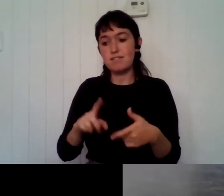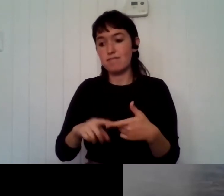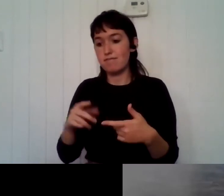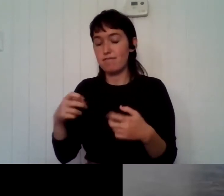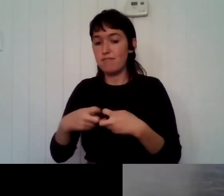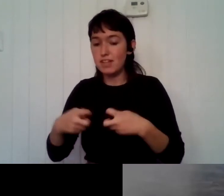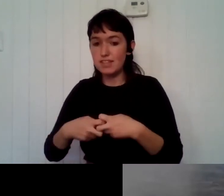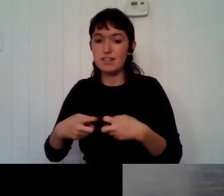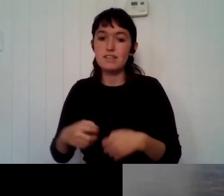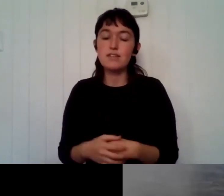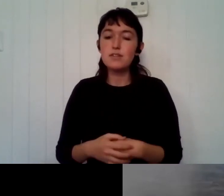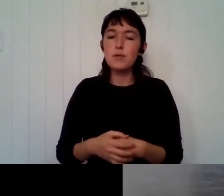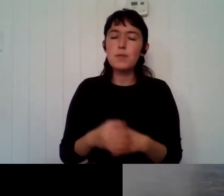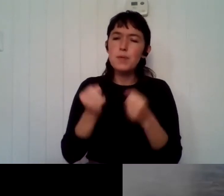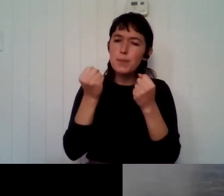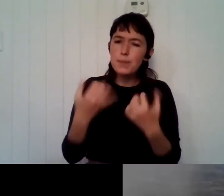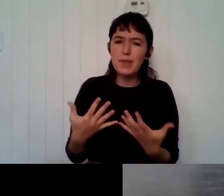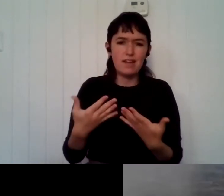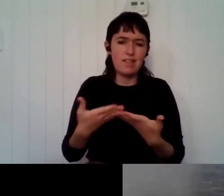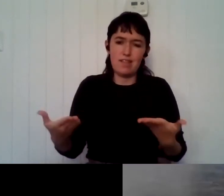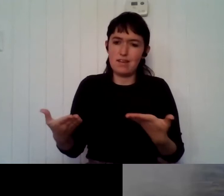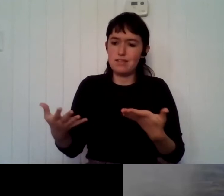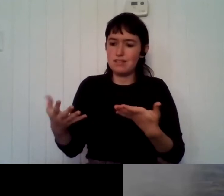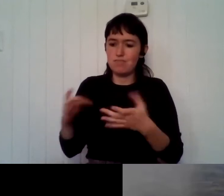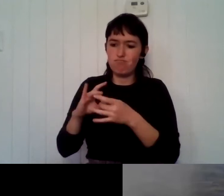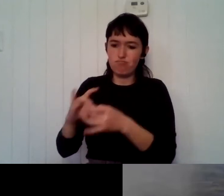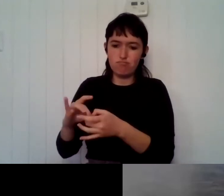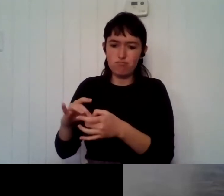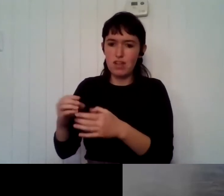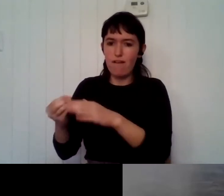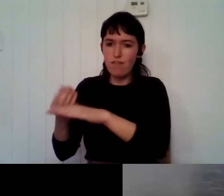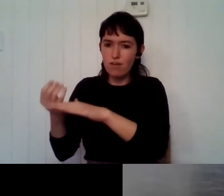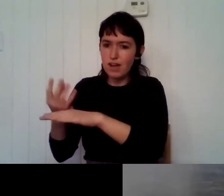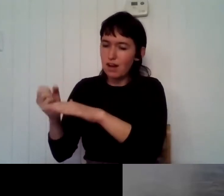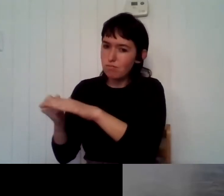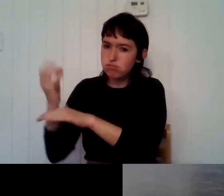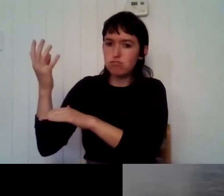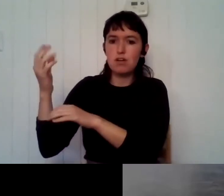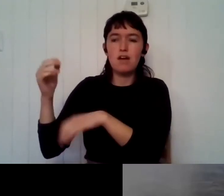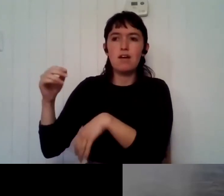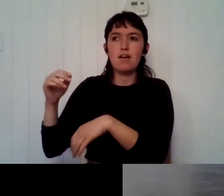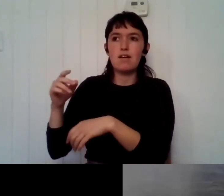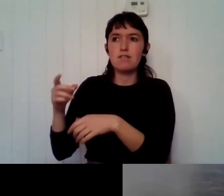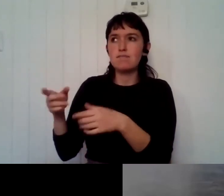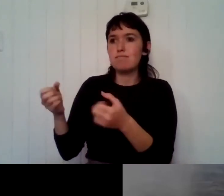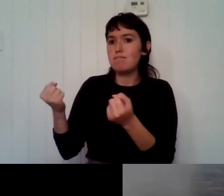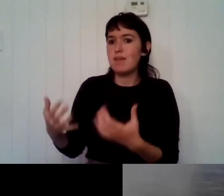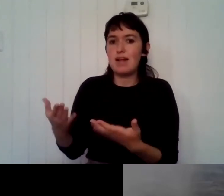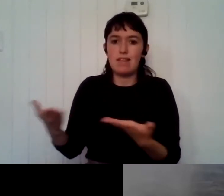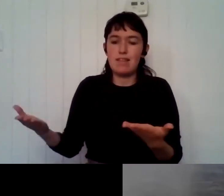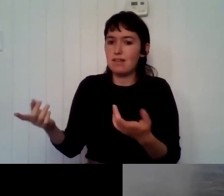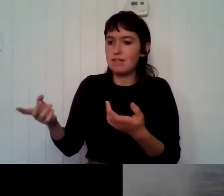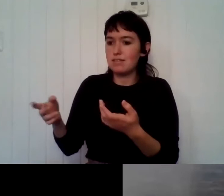go into volcanic eruptions, chemistry, physics, math, you can basically come from almost